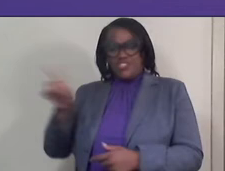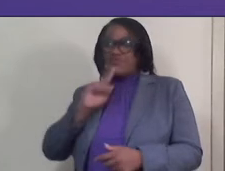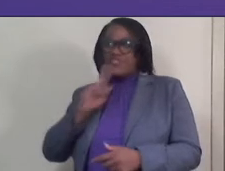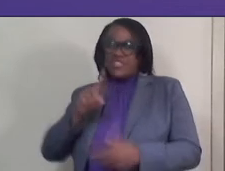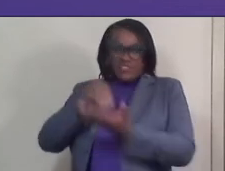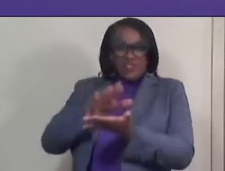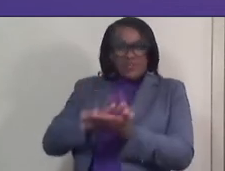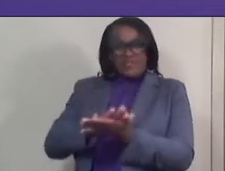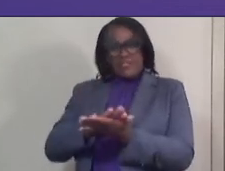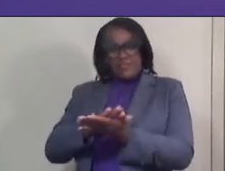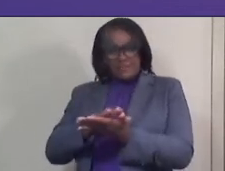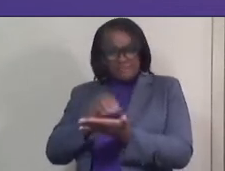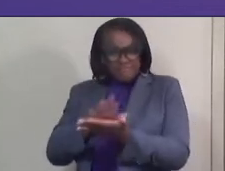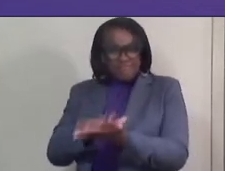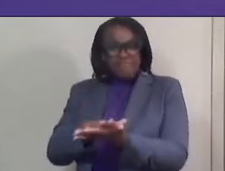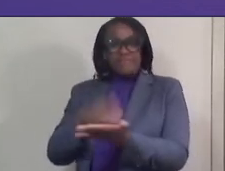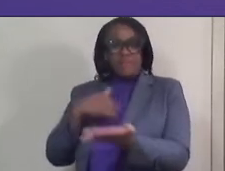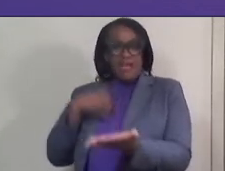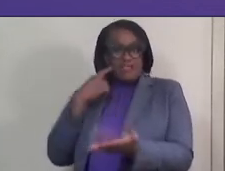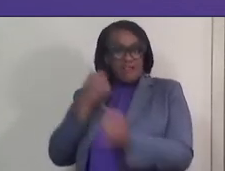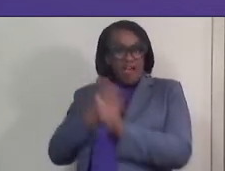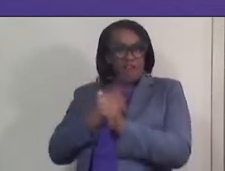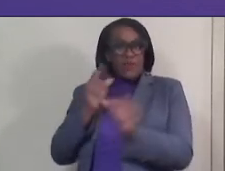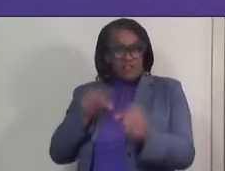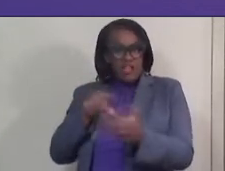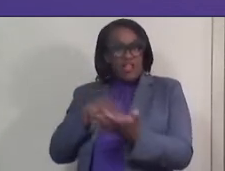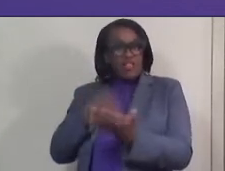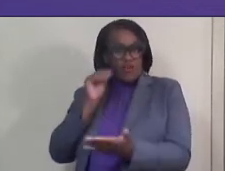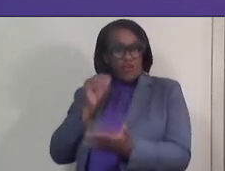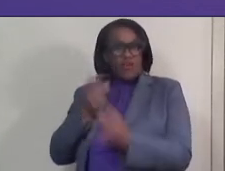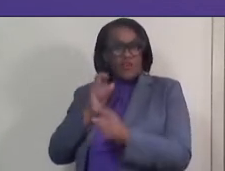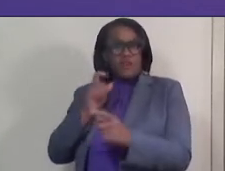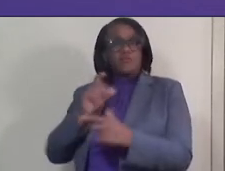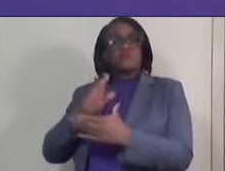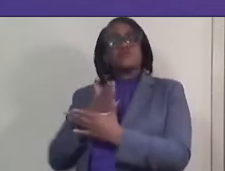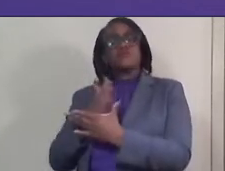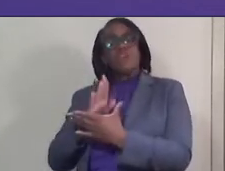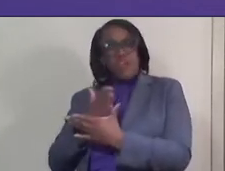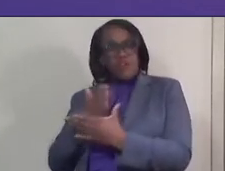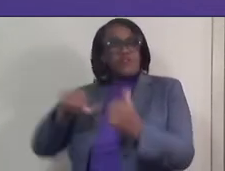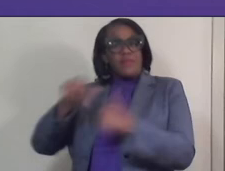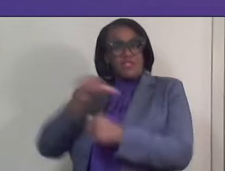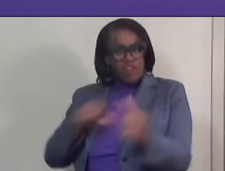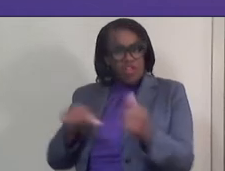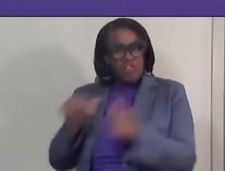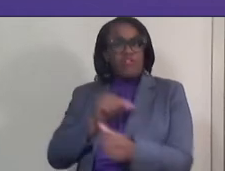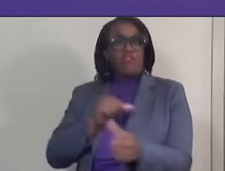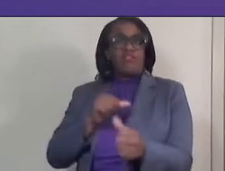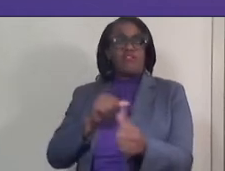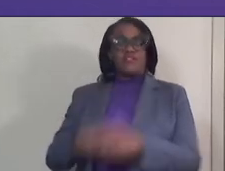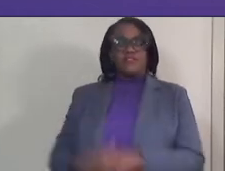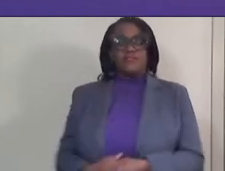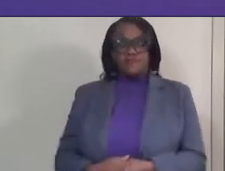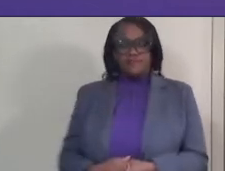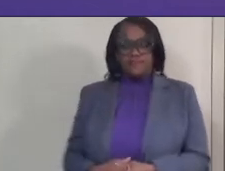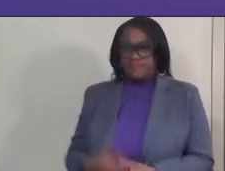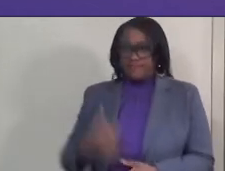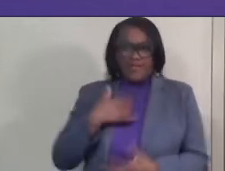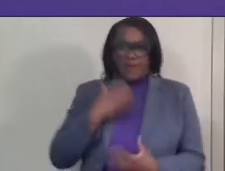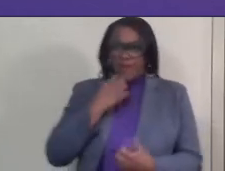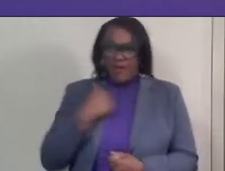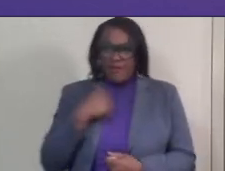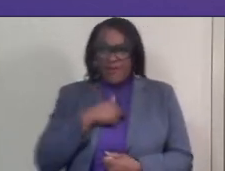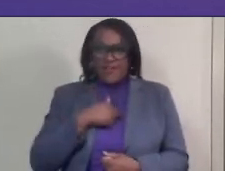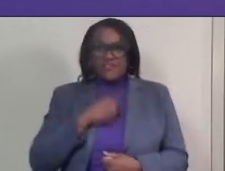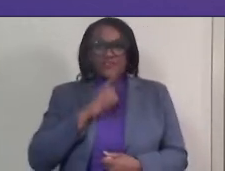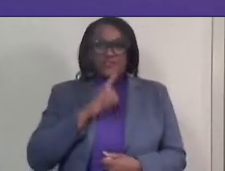think that everyone has a lot to learn from sharing with one another about these kinds of efforts. And so I would love for us to take some time